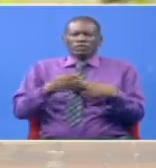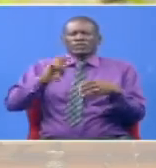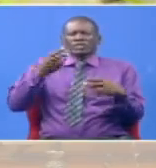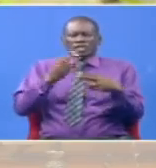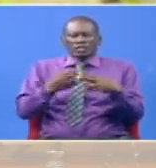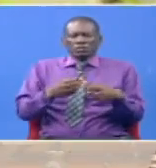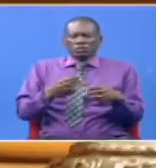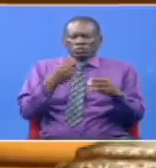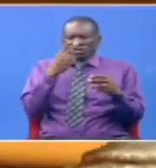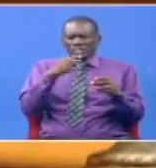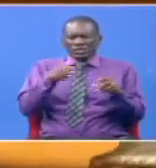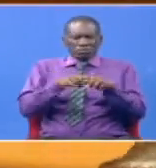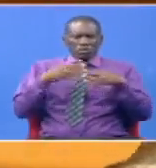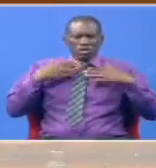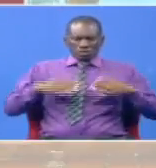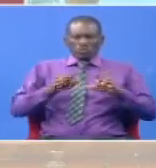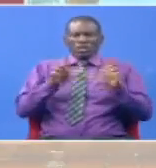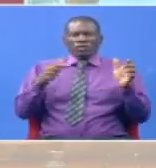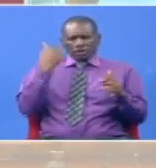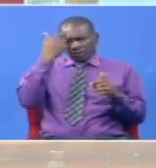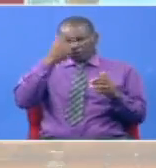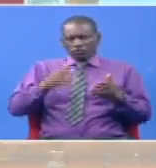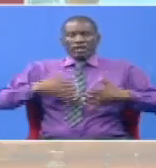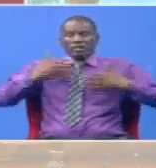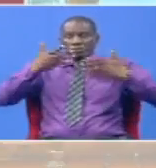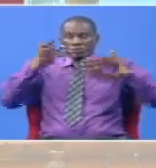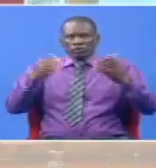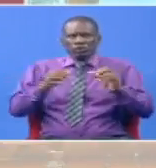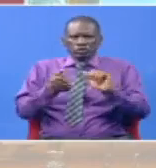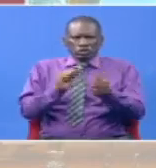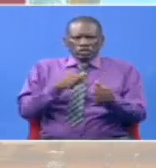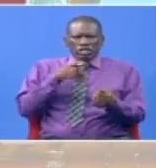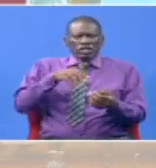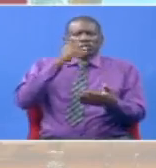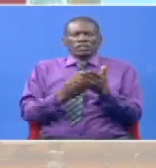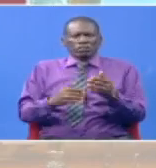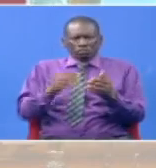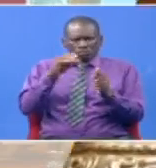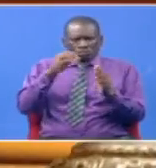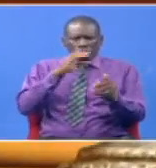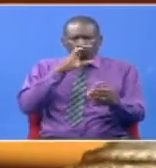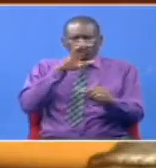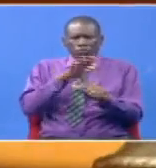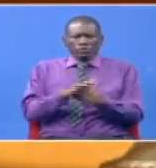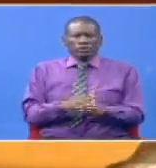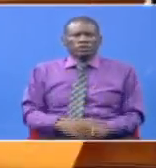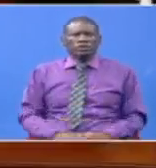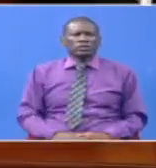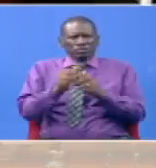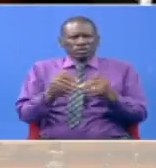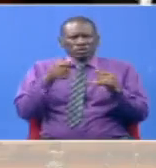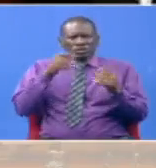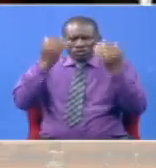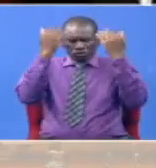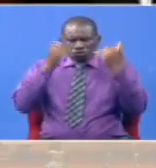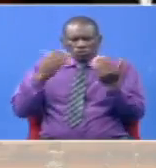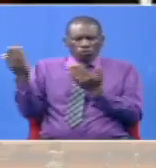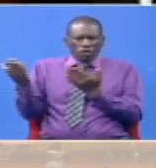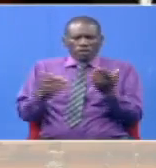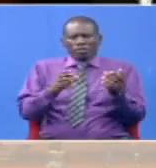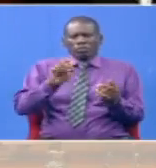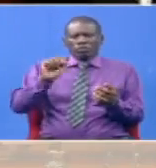language, their facial expression will change. These are the realities on the ground. Me, Your Honor. Invites Ruth